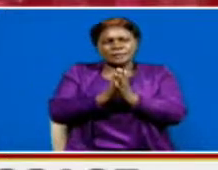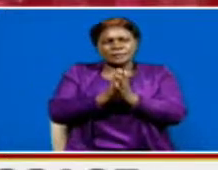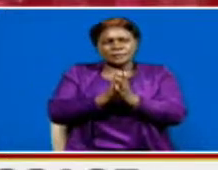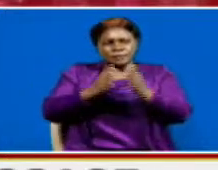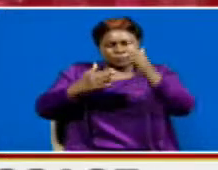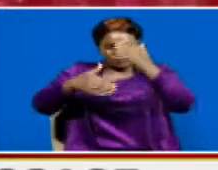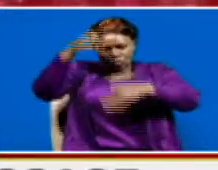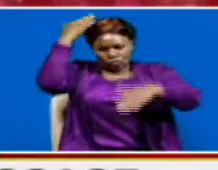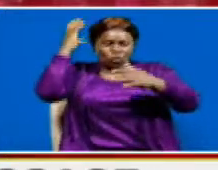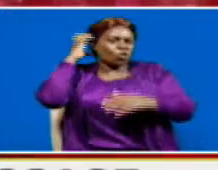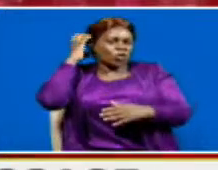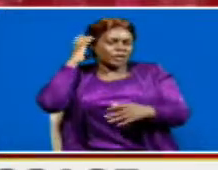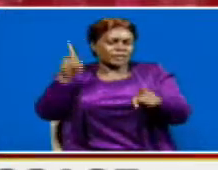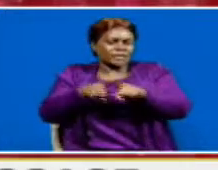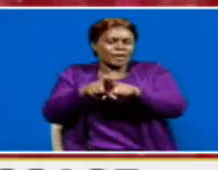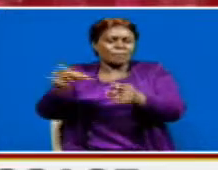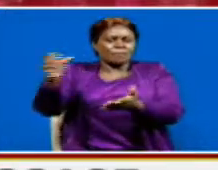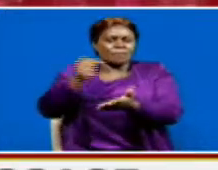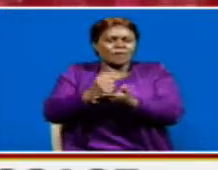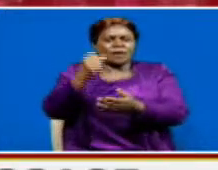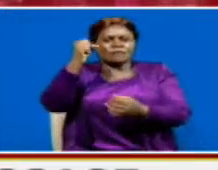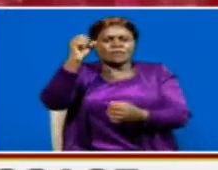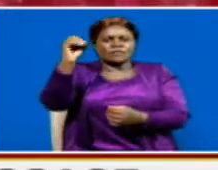level. We also employed